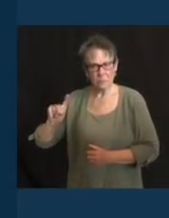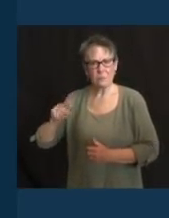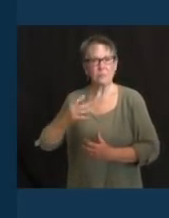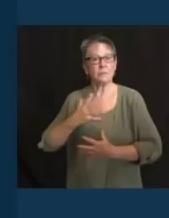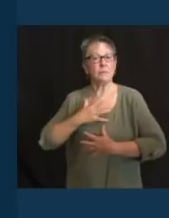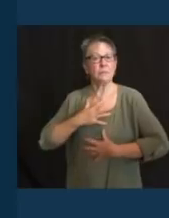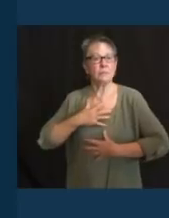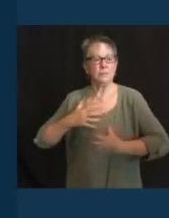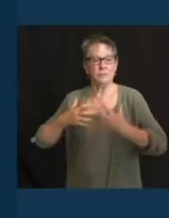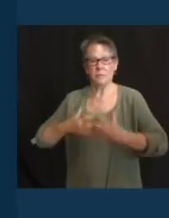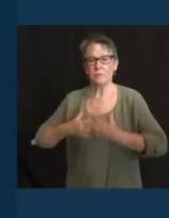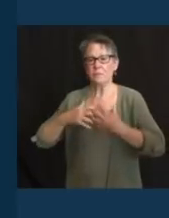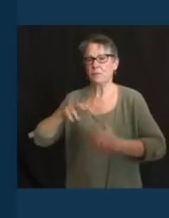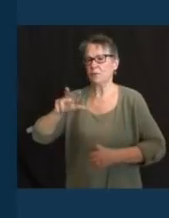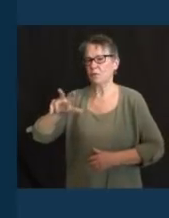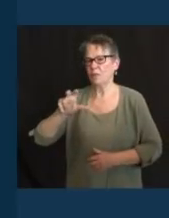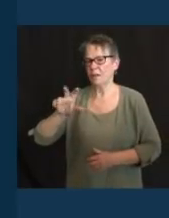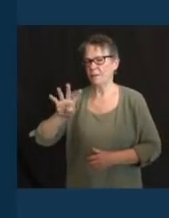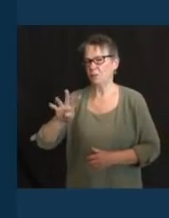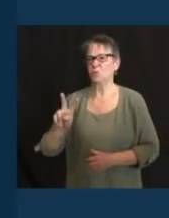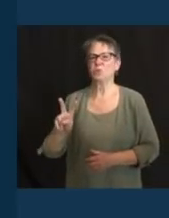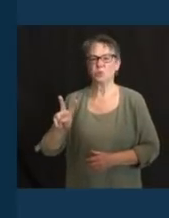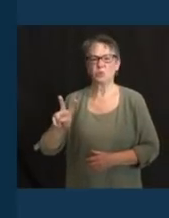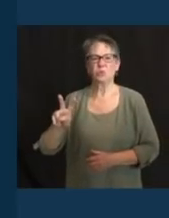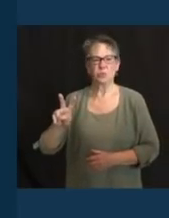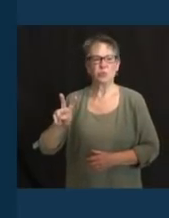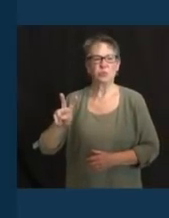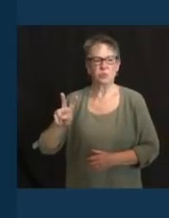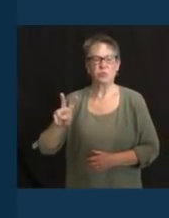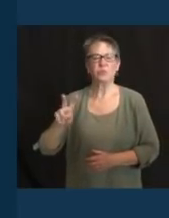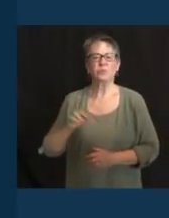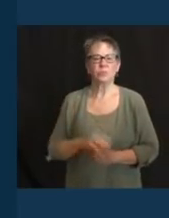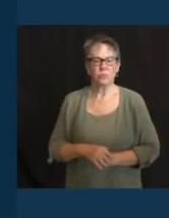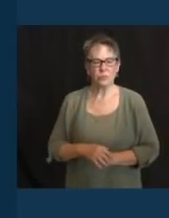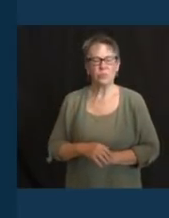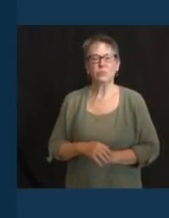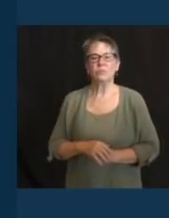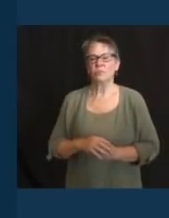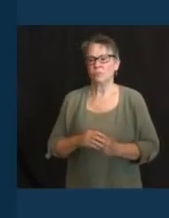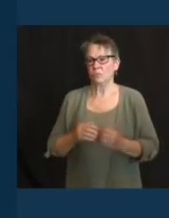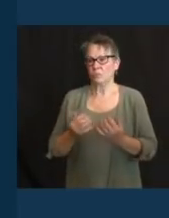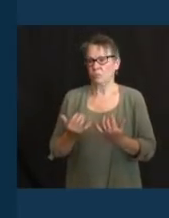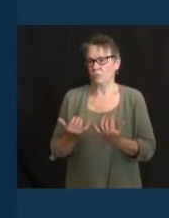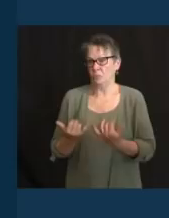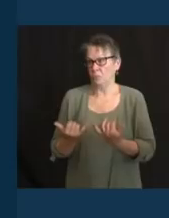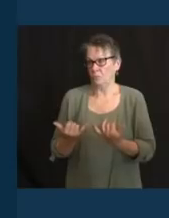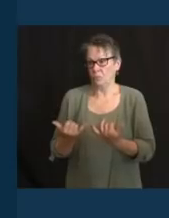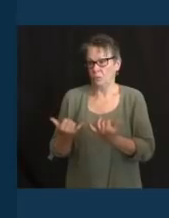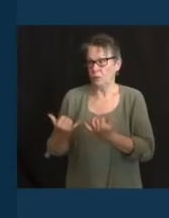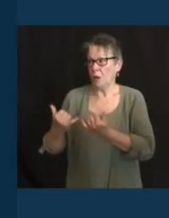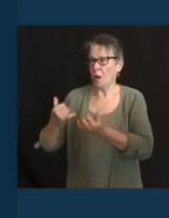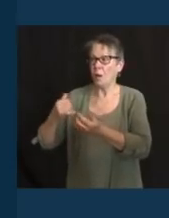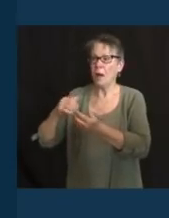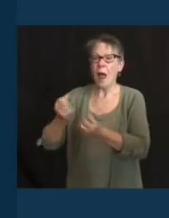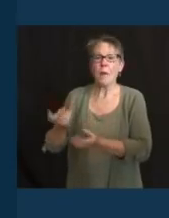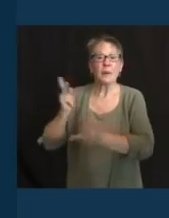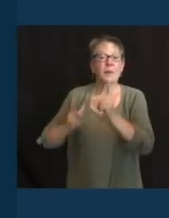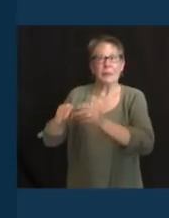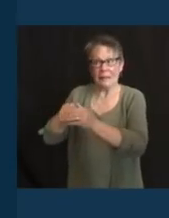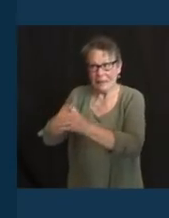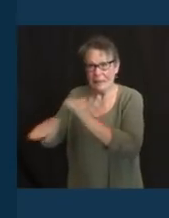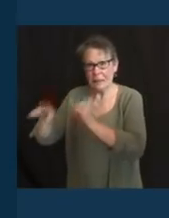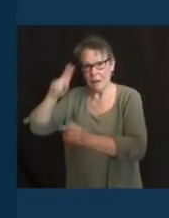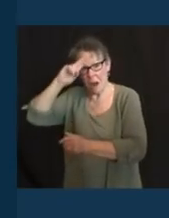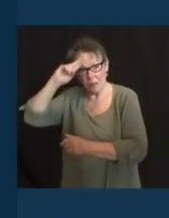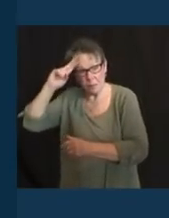342. Yesterday, 156 new patients entered our hospitals, so let's not take that lightly. That's something that Judy and Tina and I look